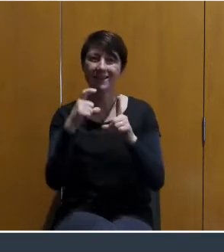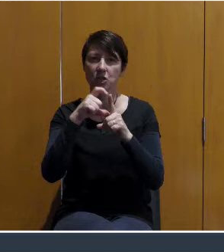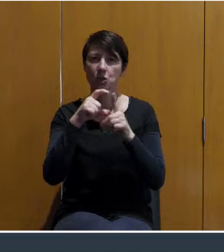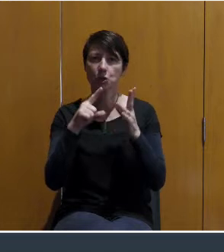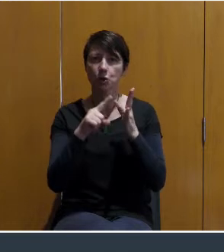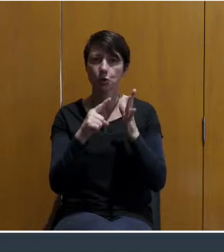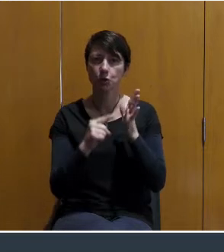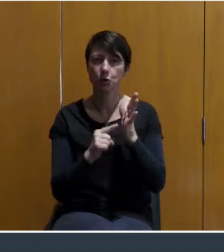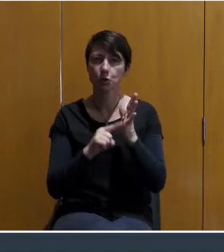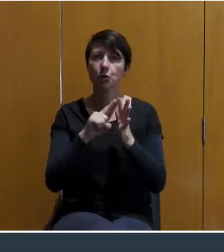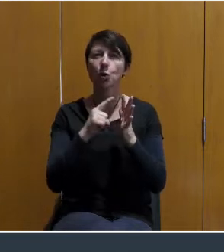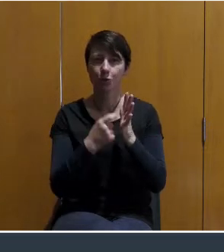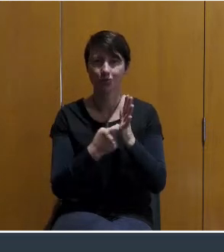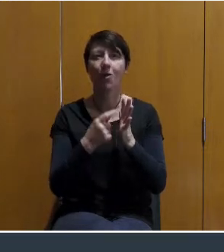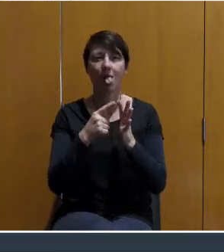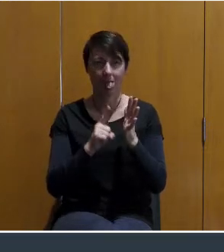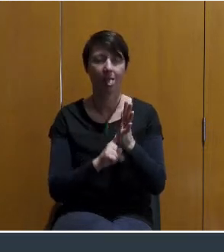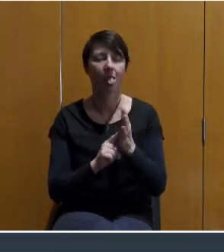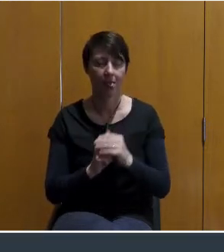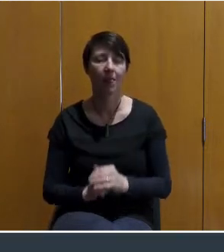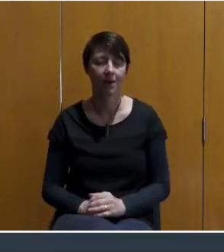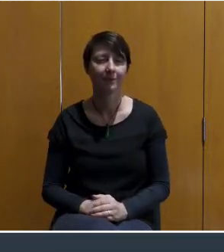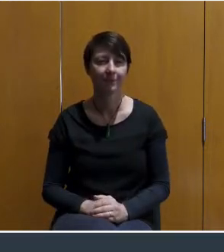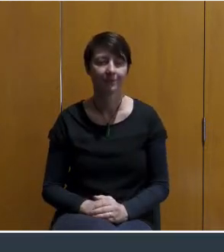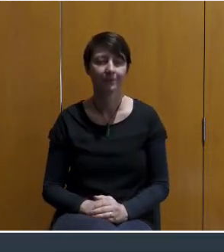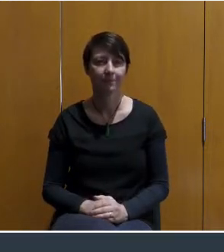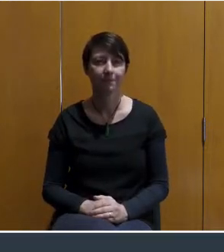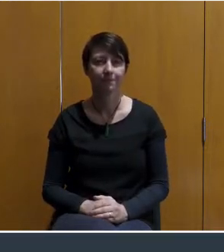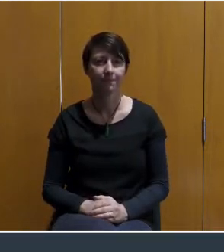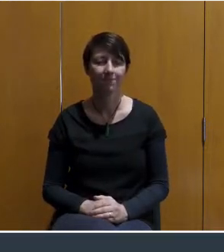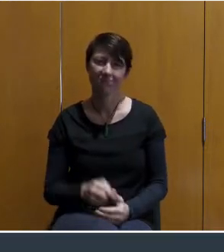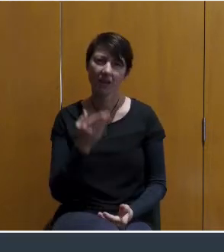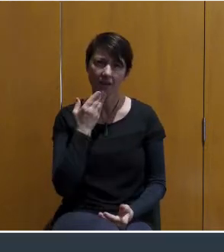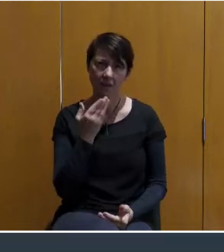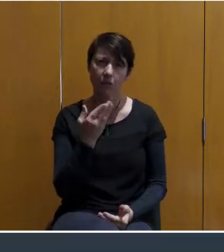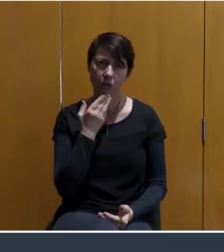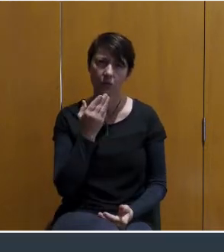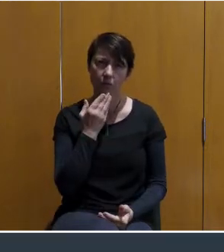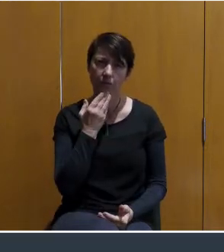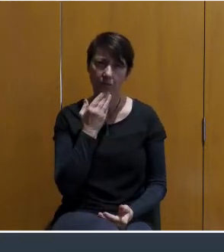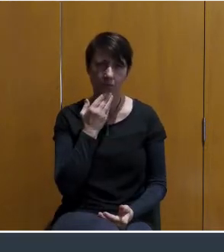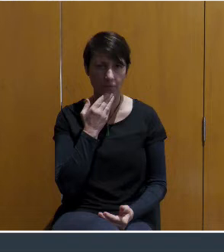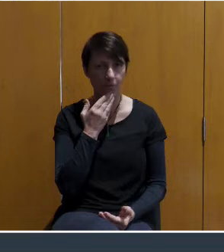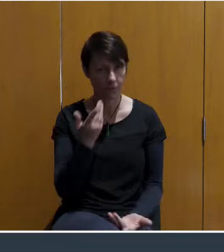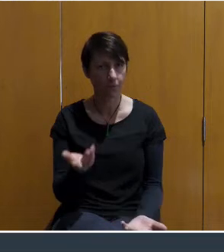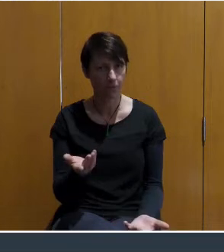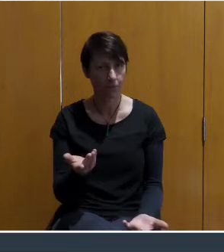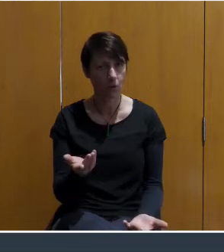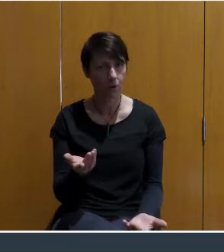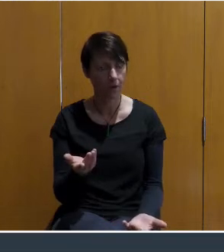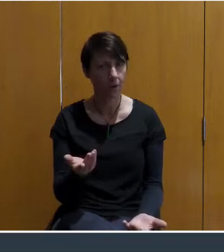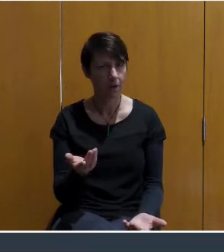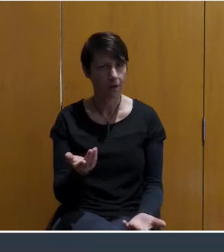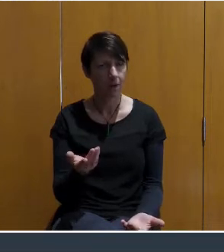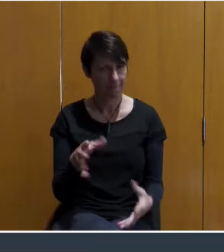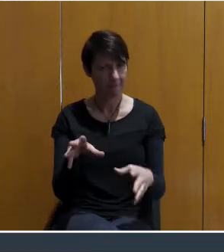to you today. I want to thank you for taking on this very